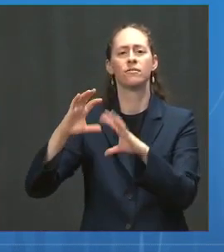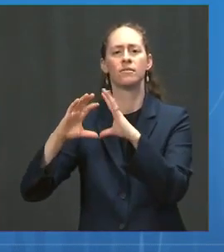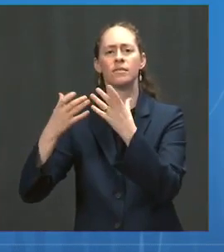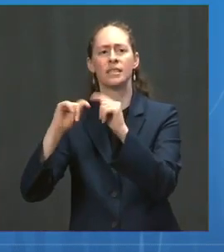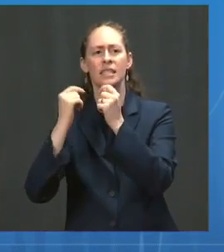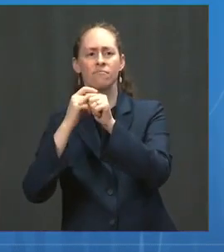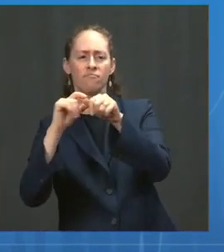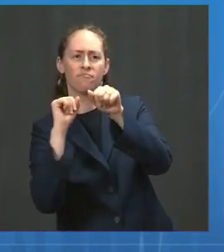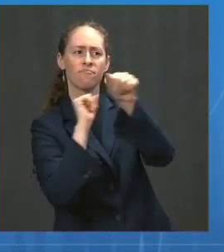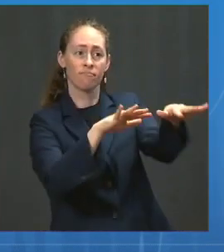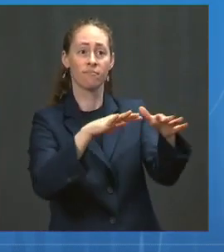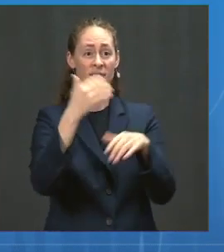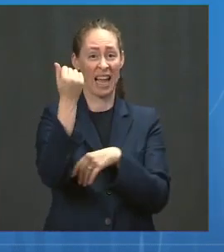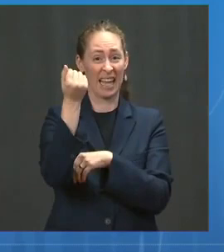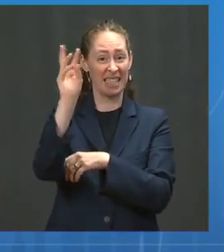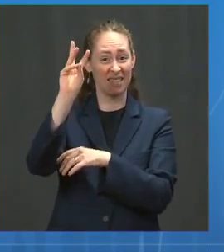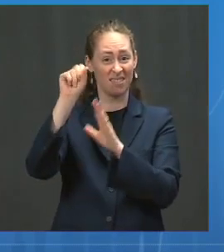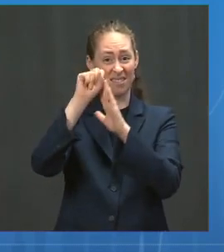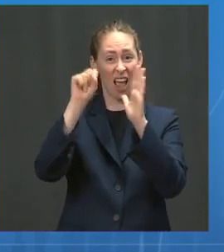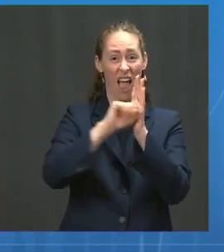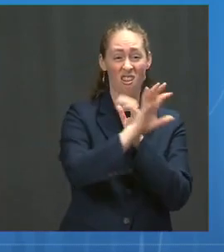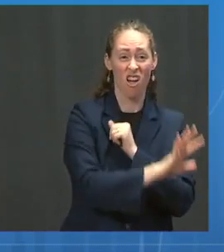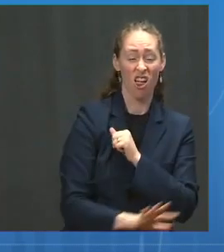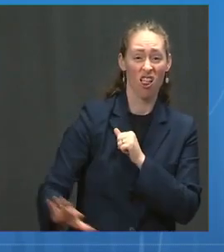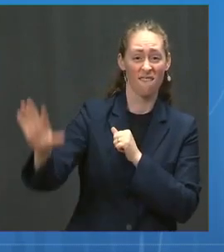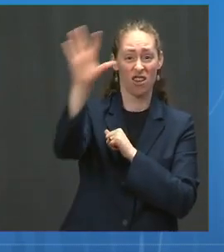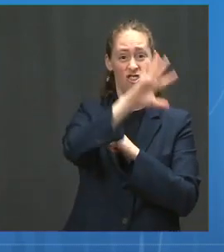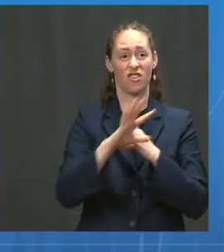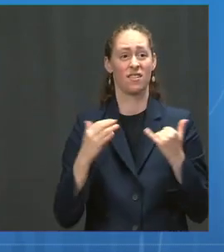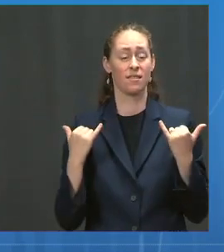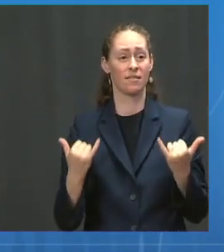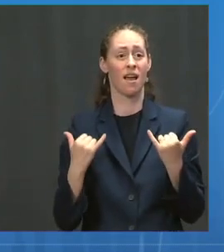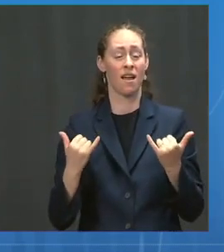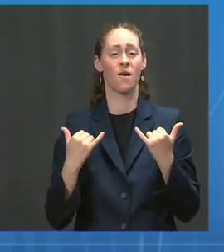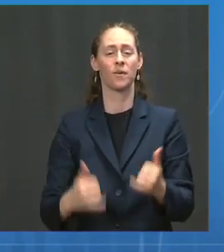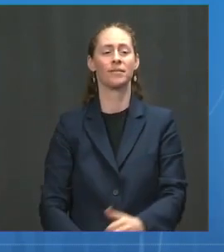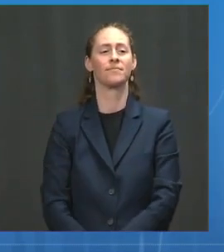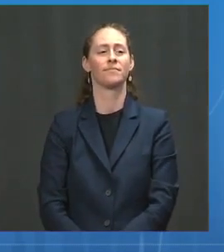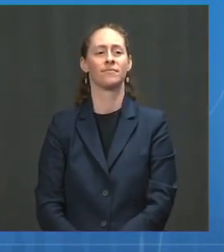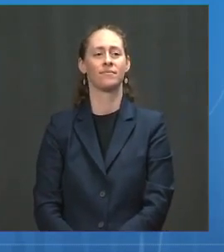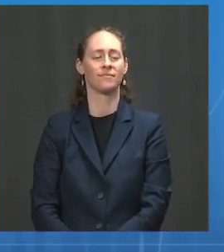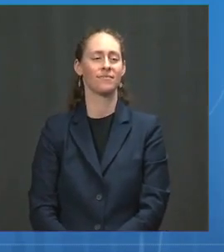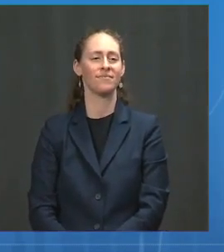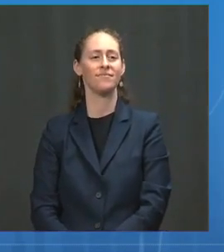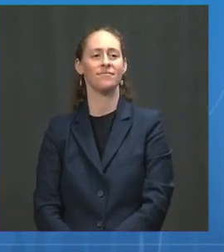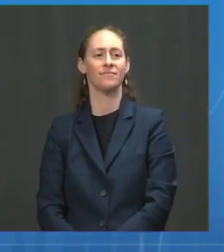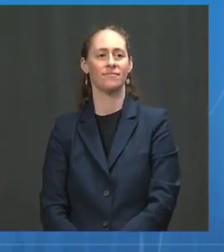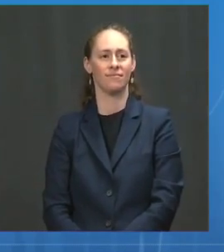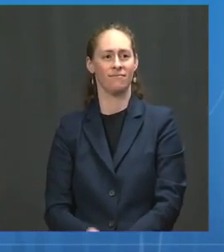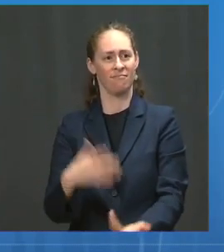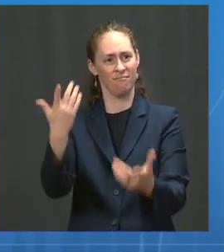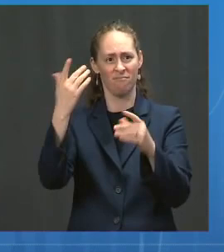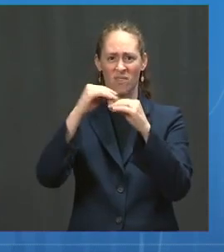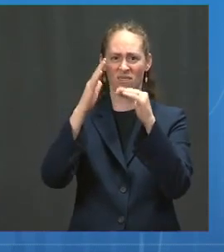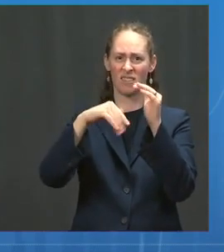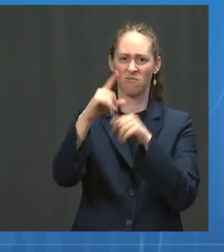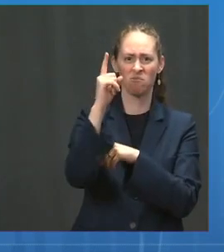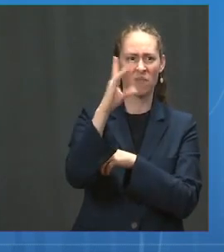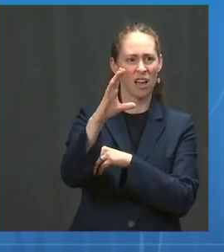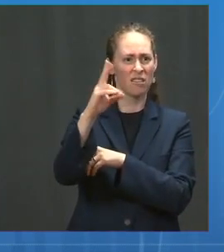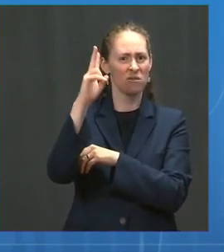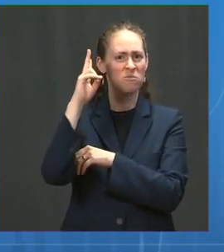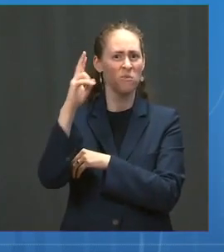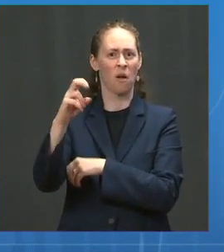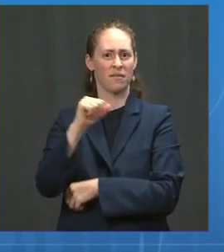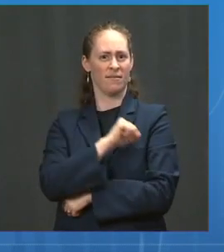needs. We have deployed hundreds of federal personnel to provide in-person support to address a range of needs,